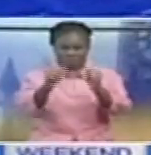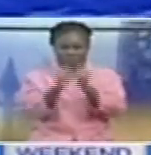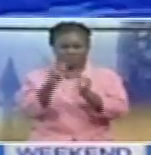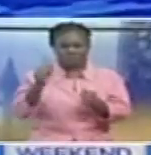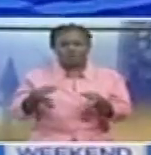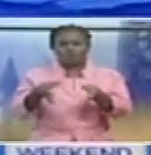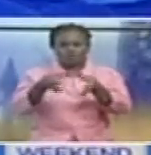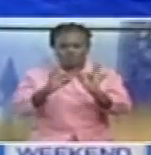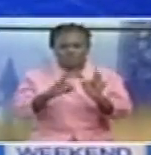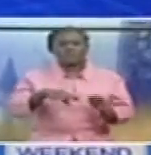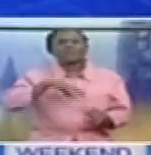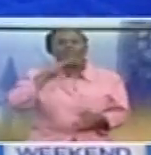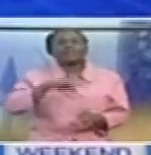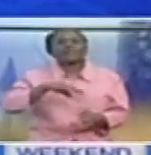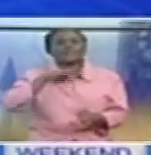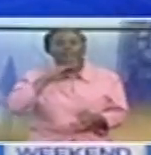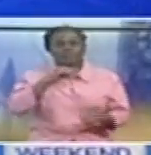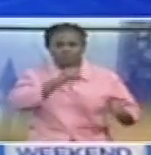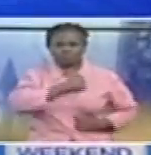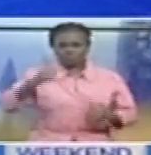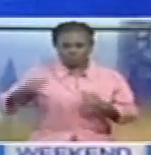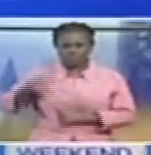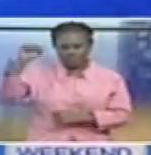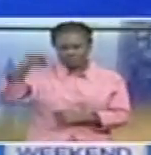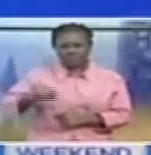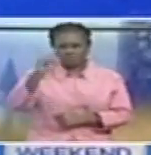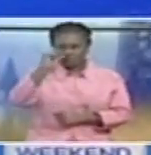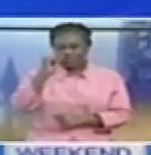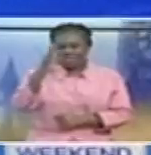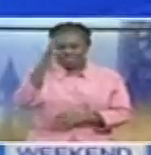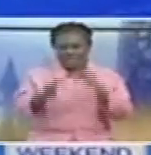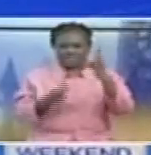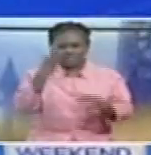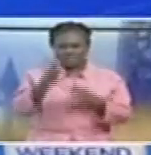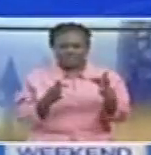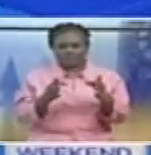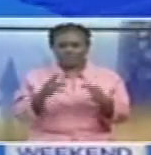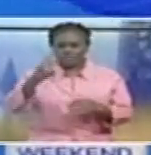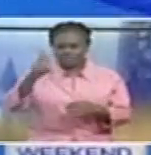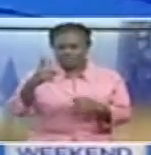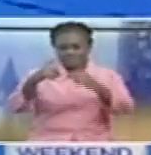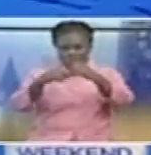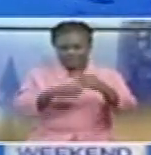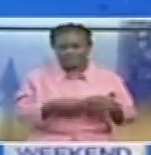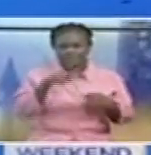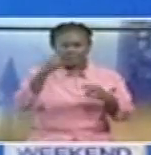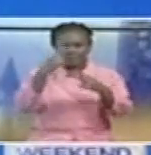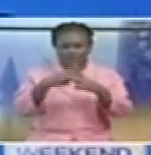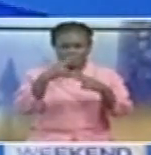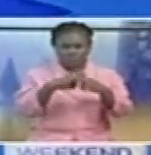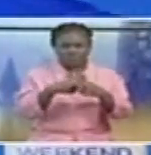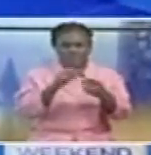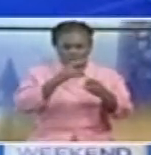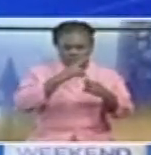The official death toll of Kenyan soldiers in Somalia stands at 33. 26 of them have their names engraved